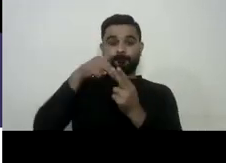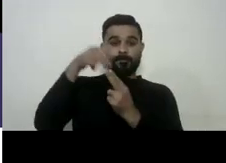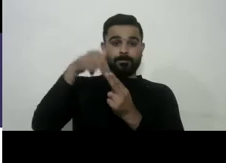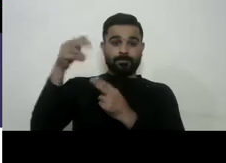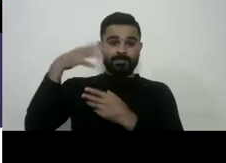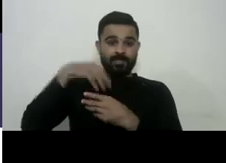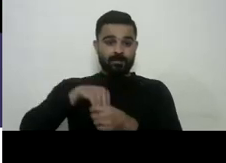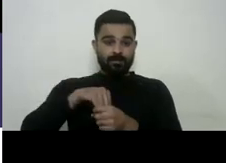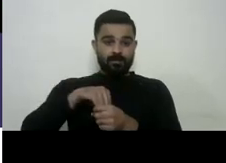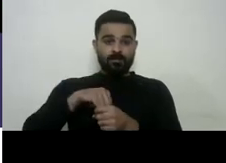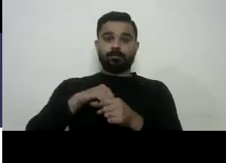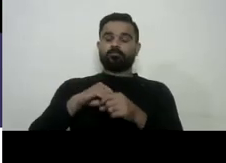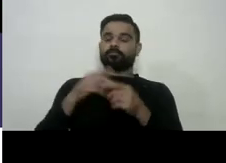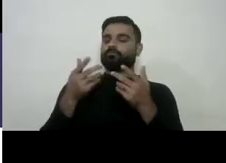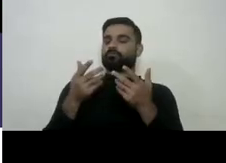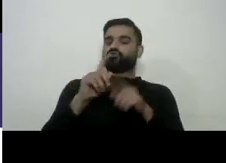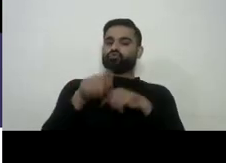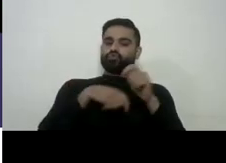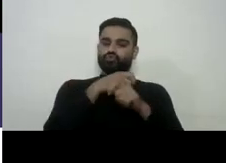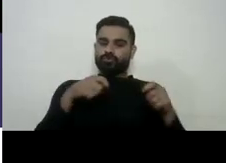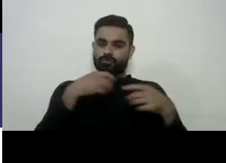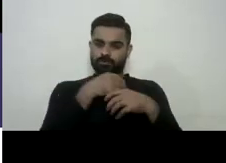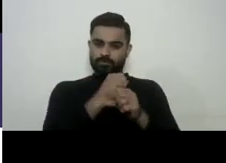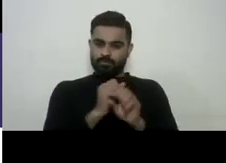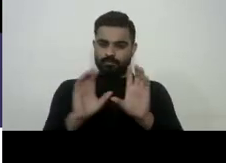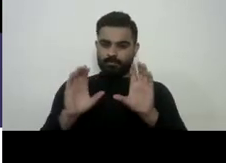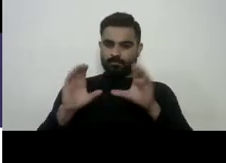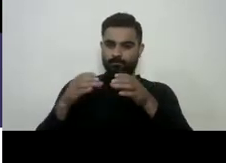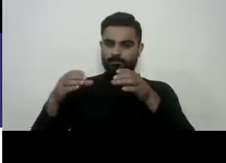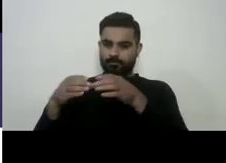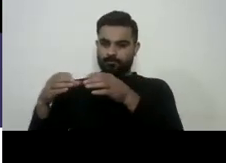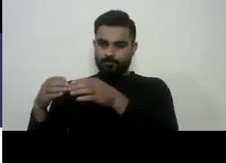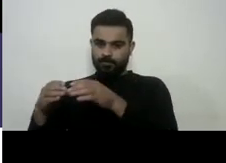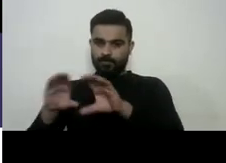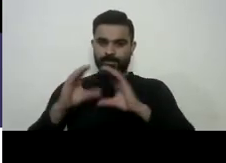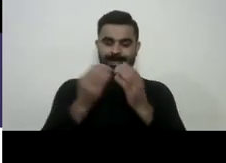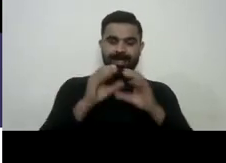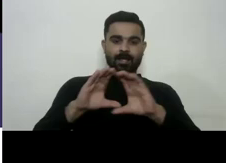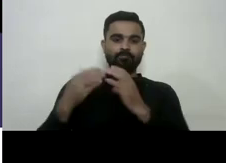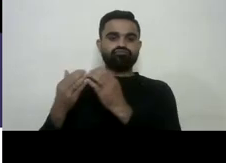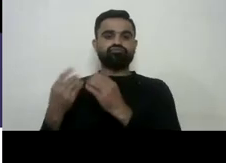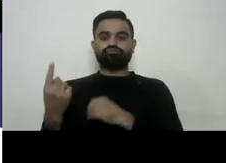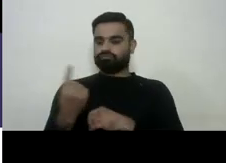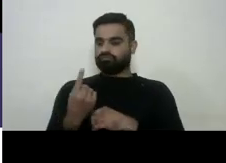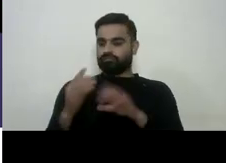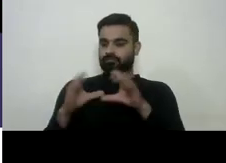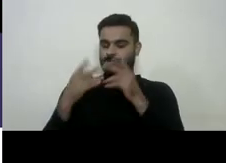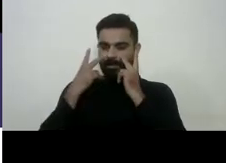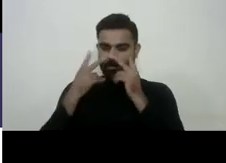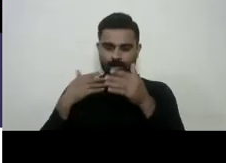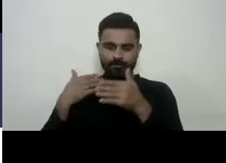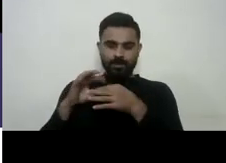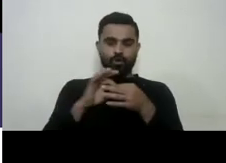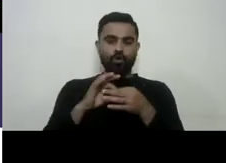the elves and the shoemaker, and there are groups in the class, and each group looks closely